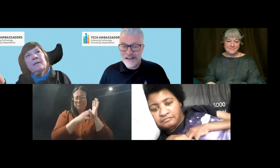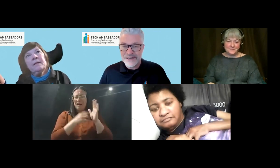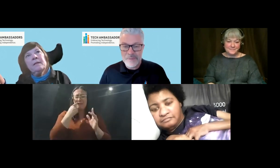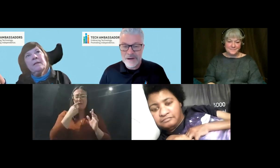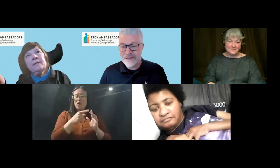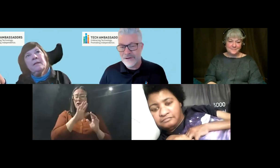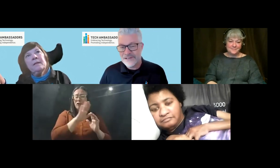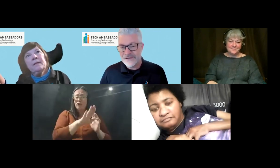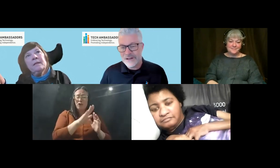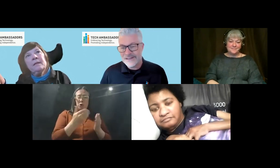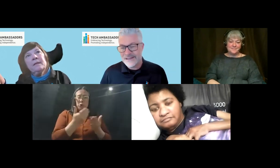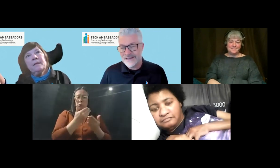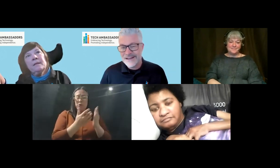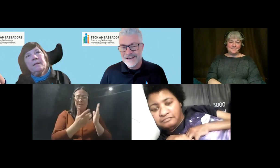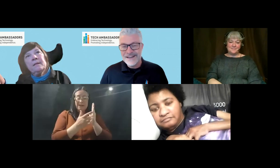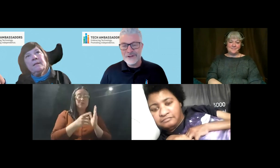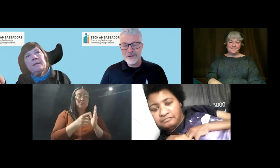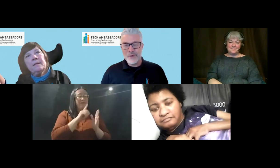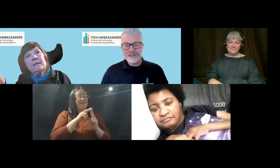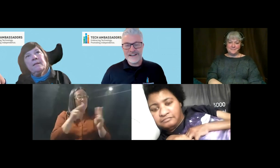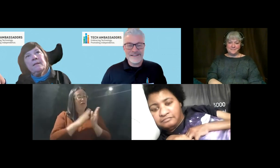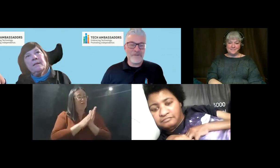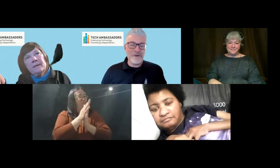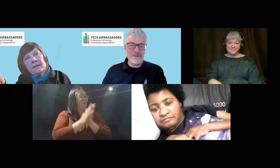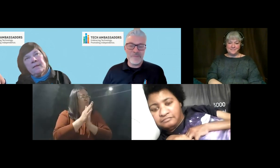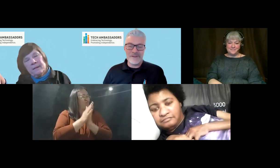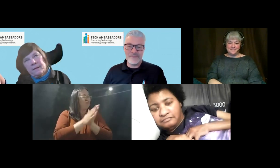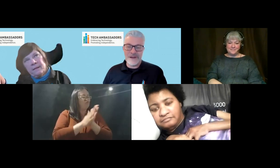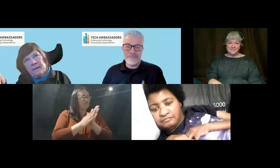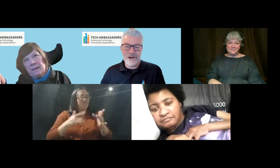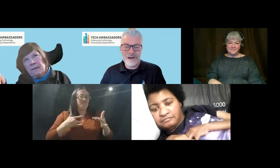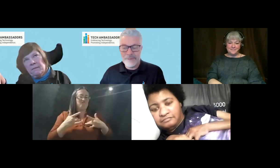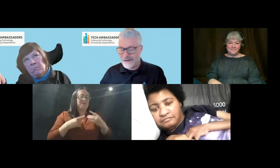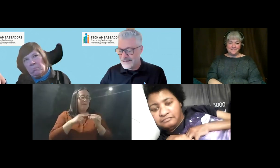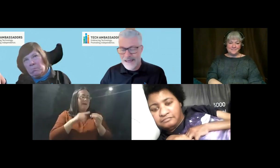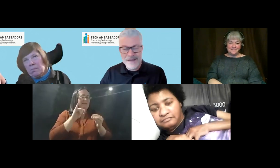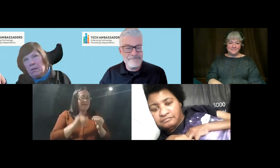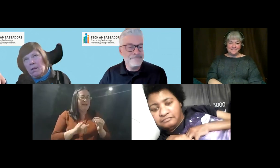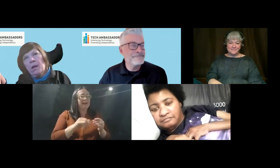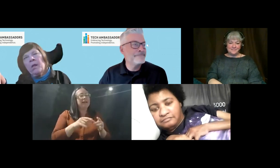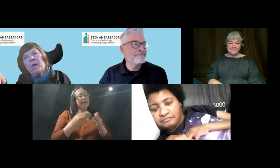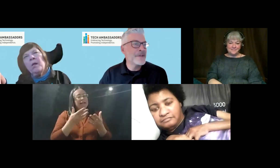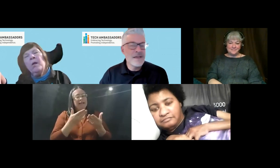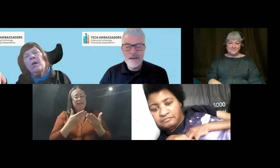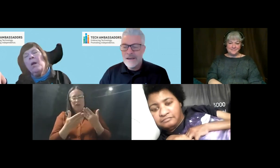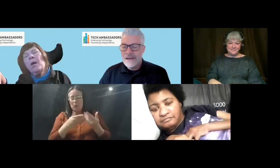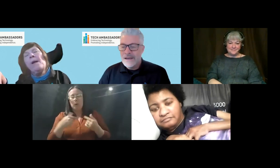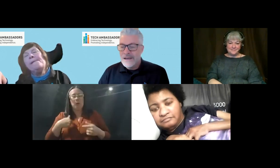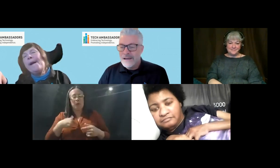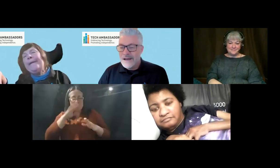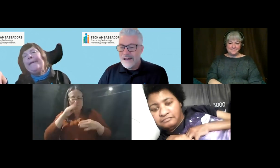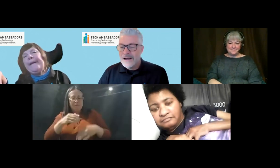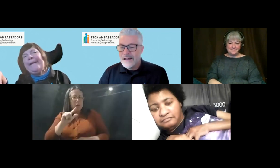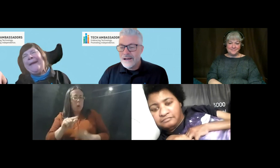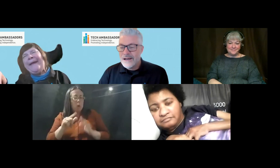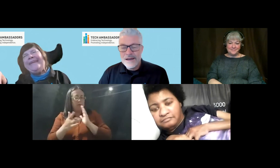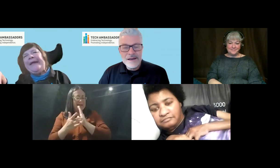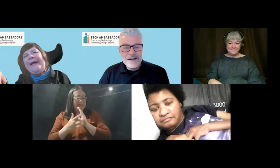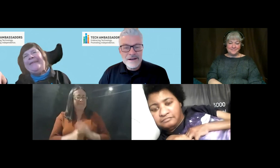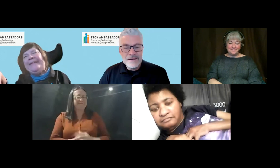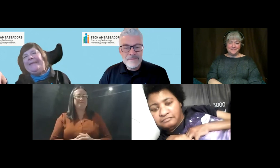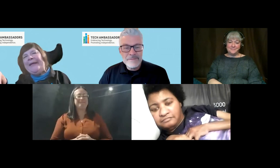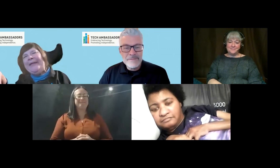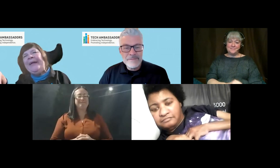she's very passionate about those, as well as the lower tech stuff that we spent some time talking about today. And I want to